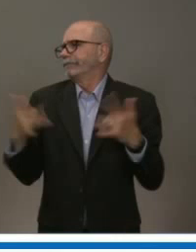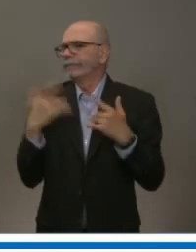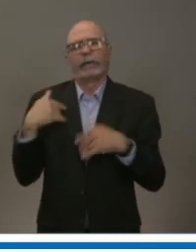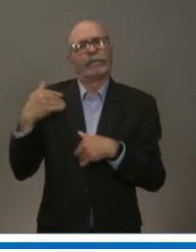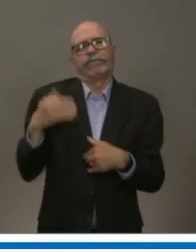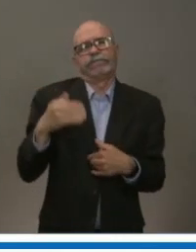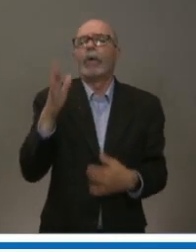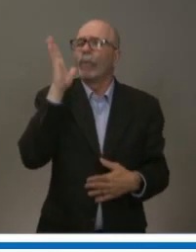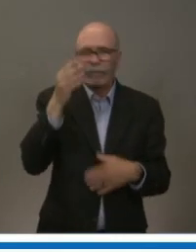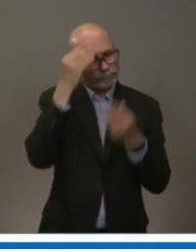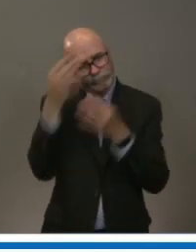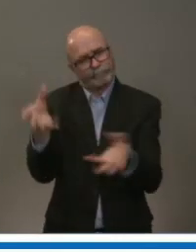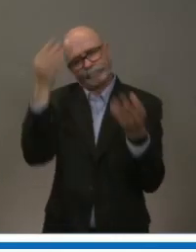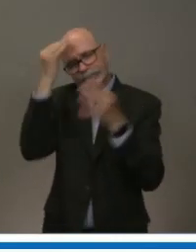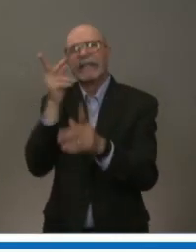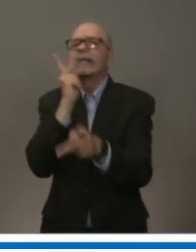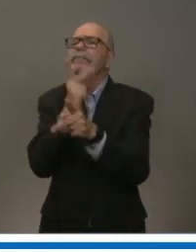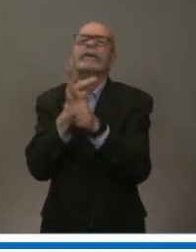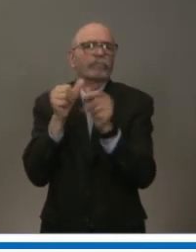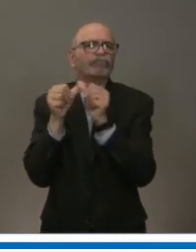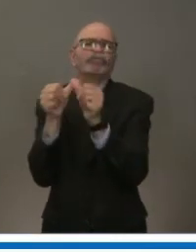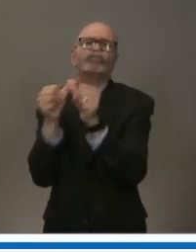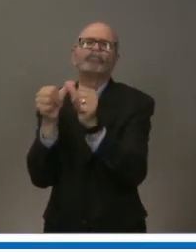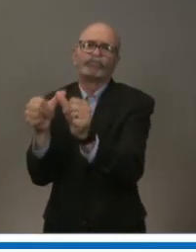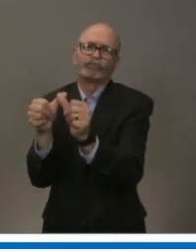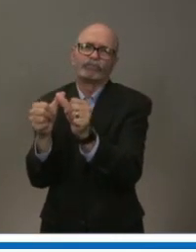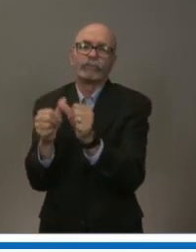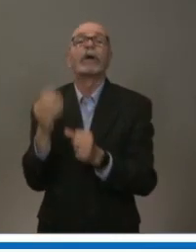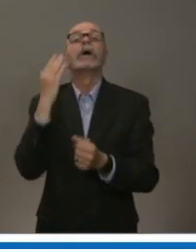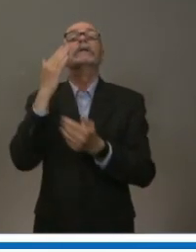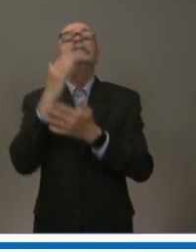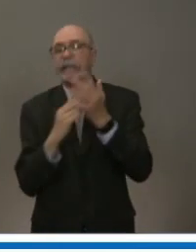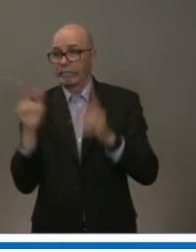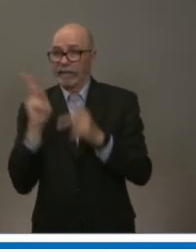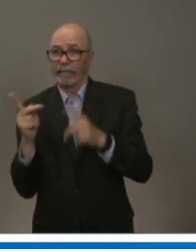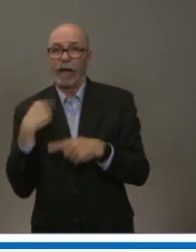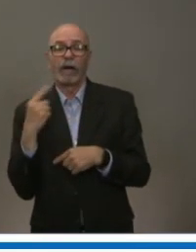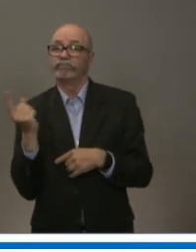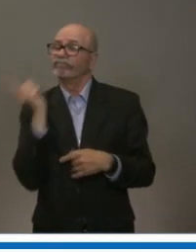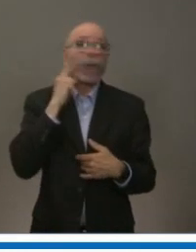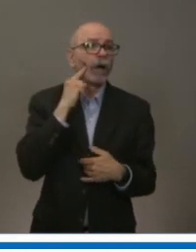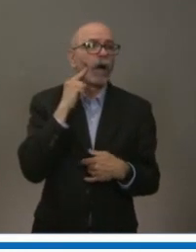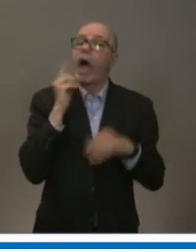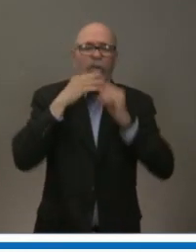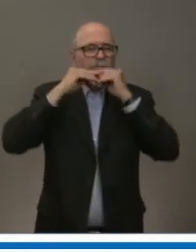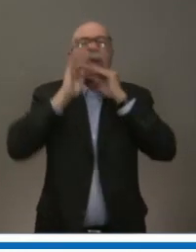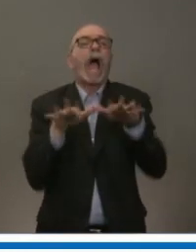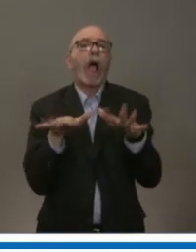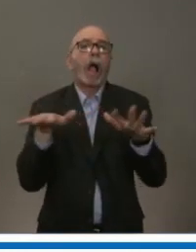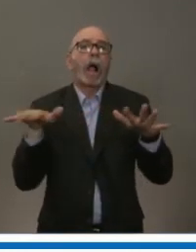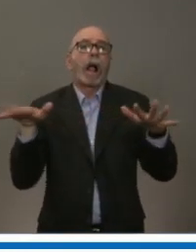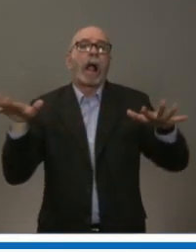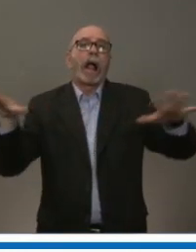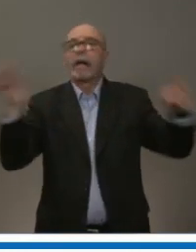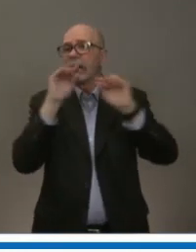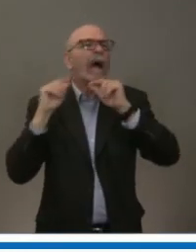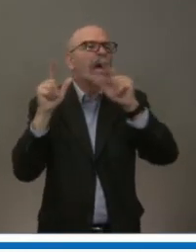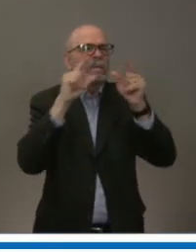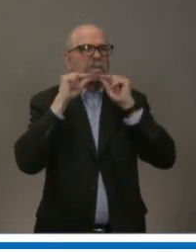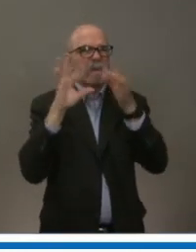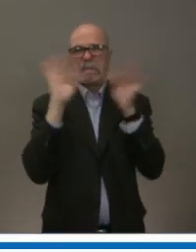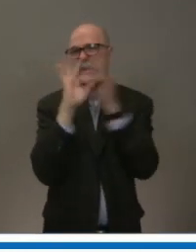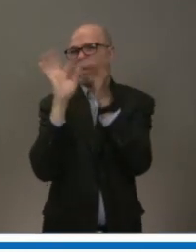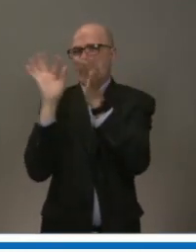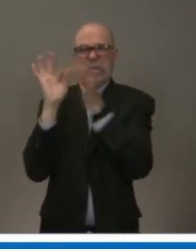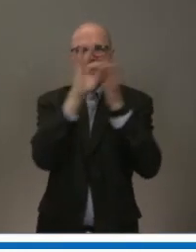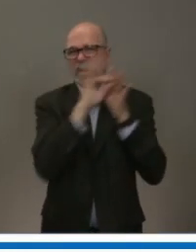have questions about rumors about this case or rumors about this death, that please use